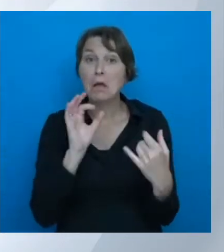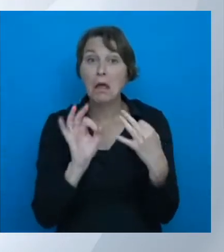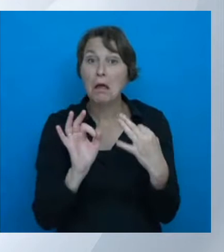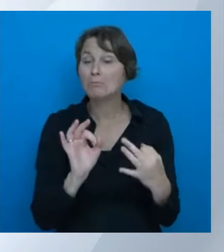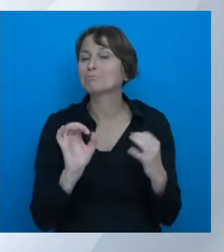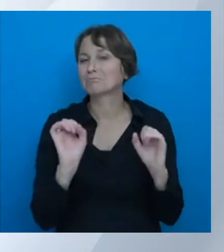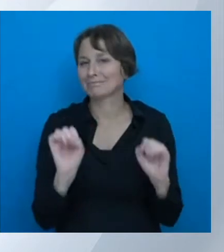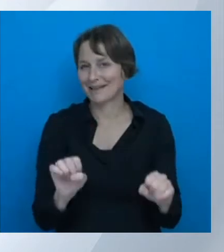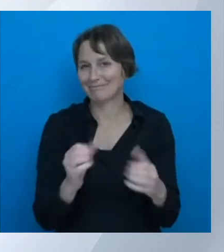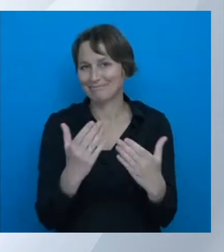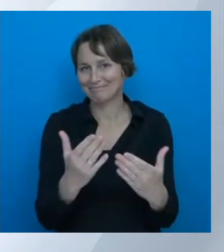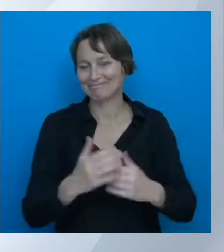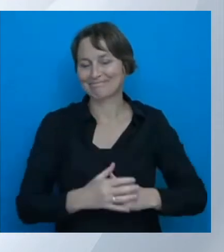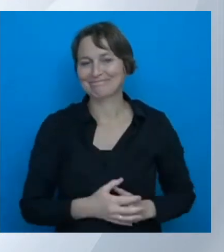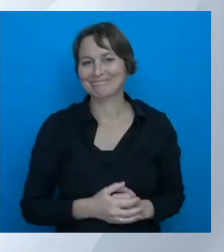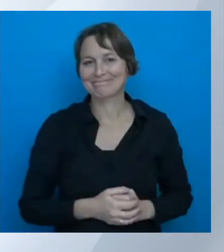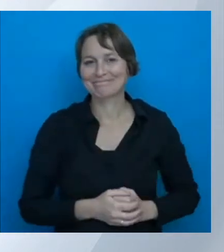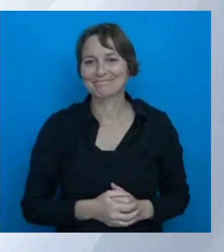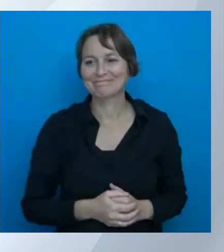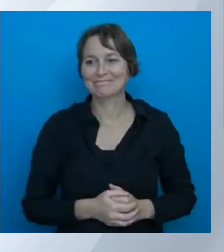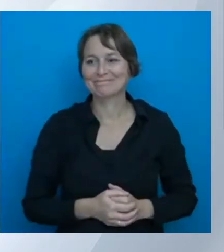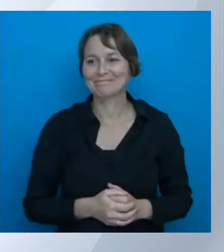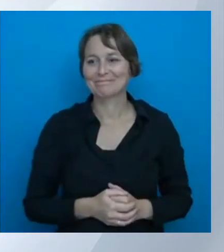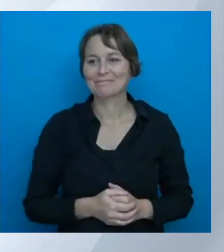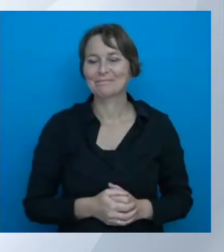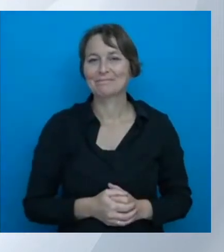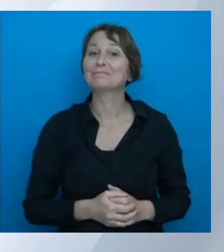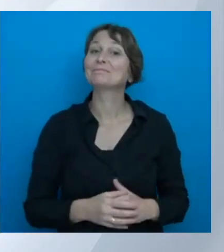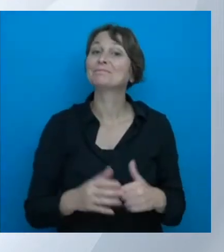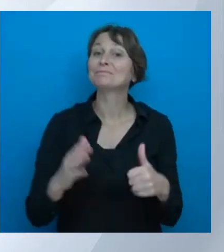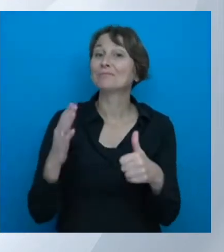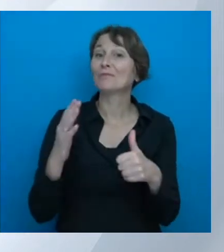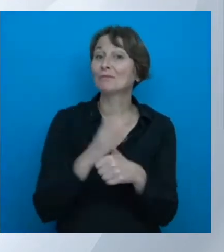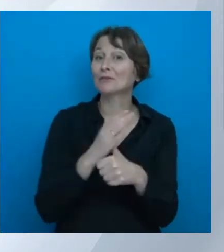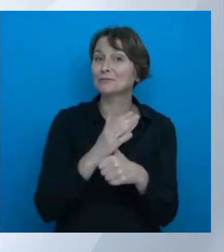So let's first talk about cloud native. What is cloud native?